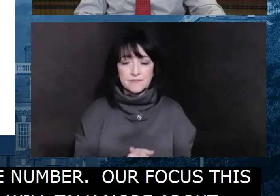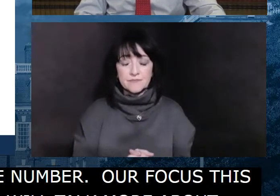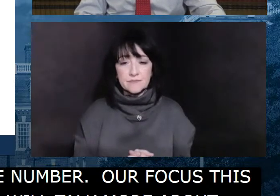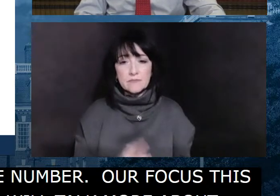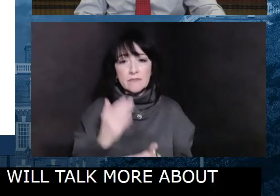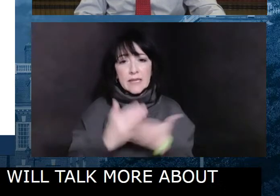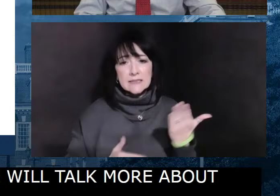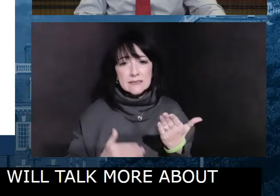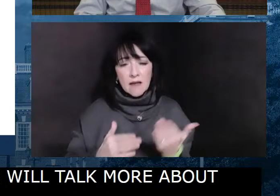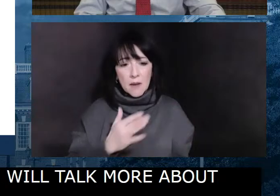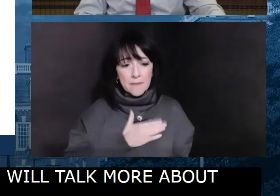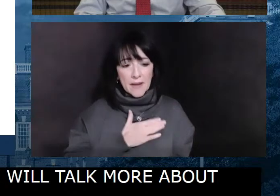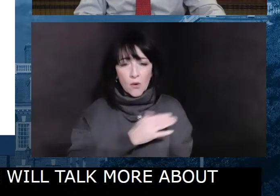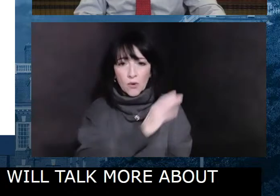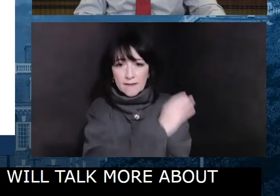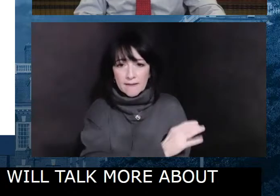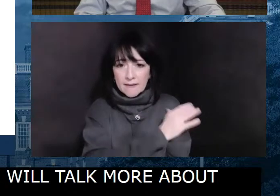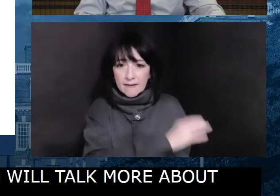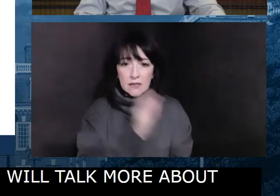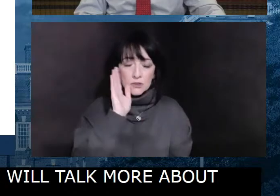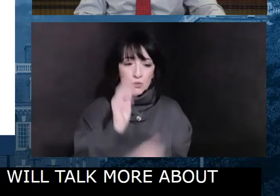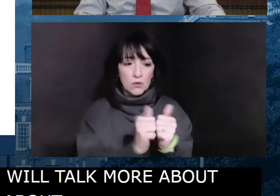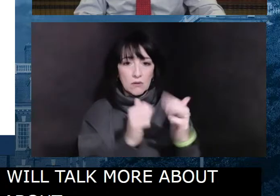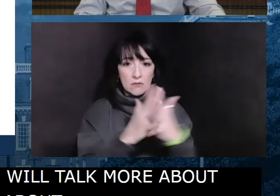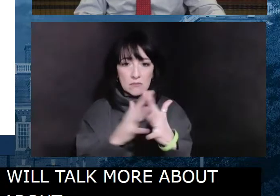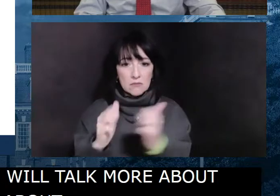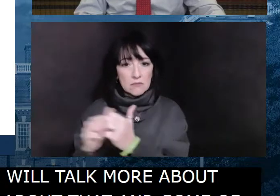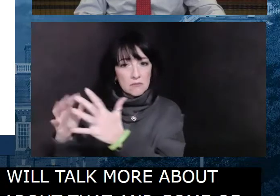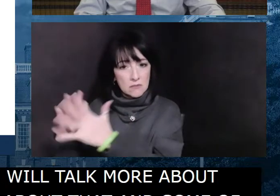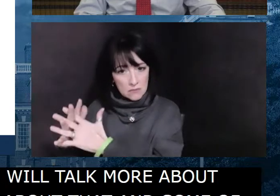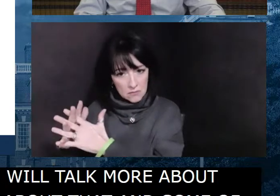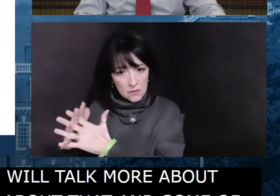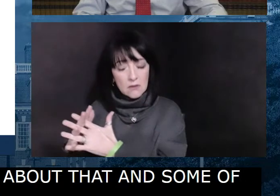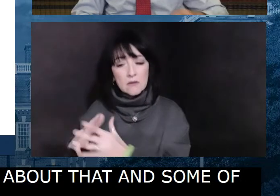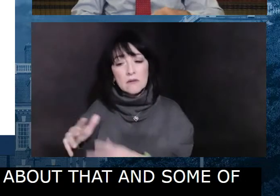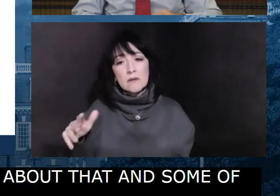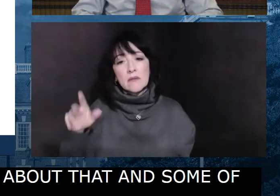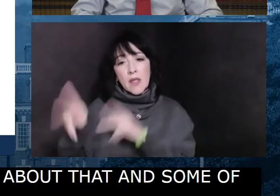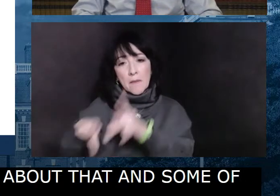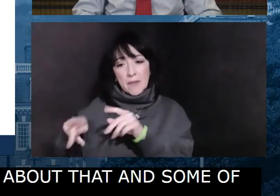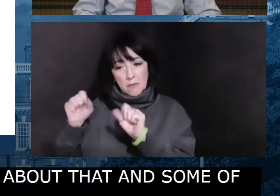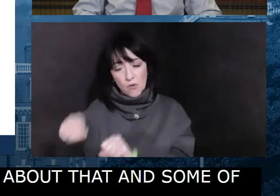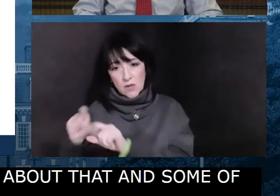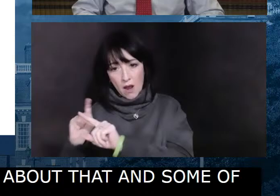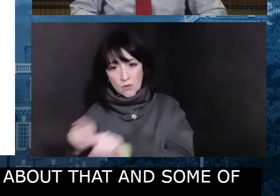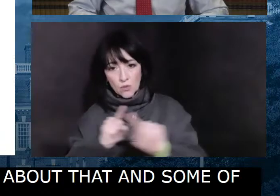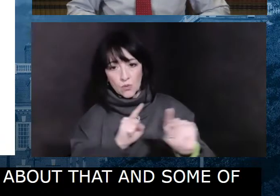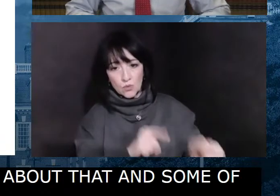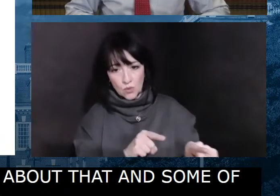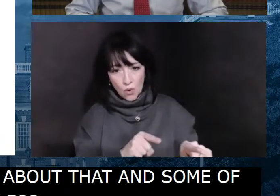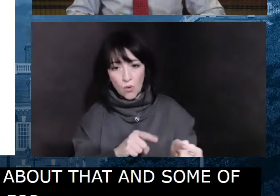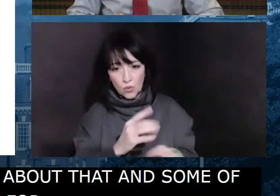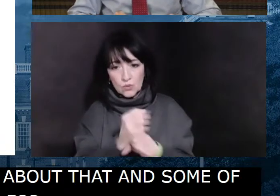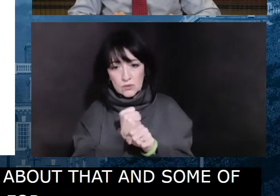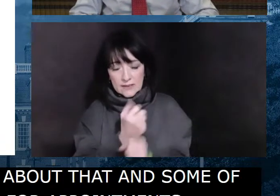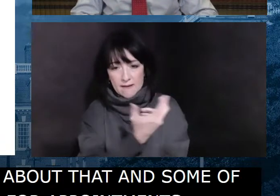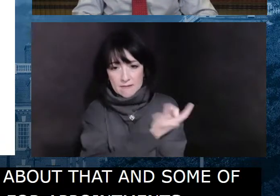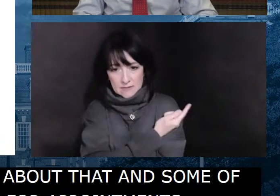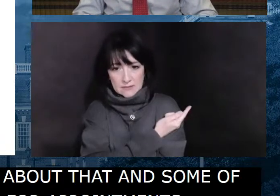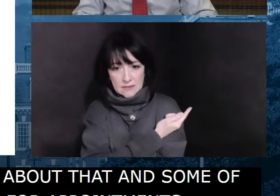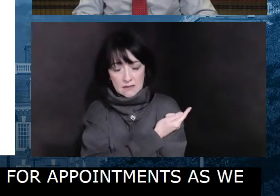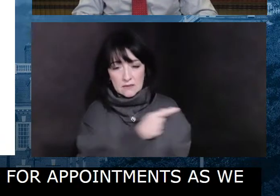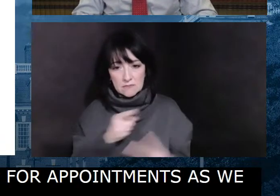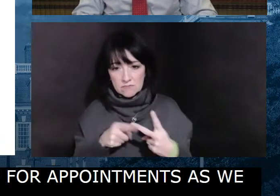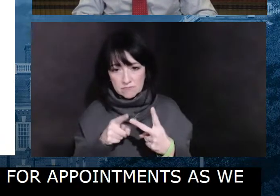for appointments kind of as we speak or in the near future. The rate of positive cases is the next one. You can